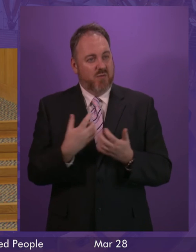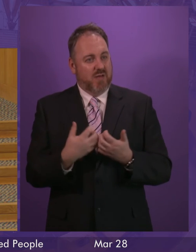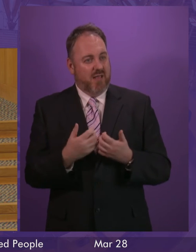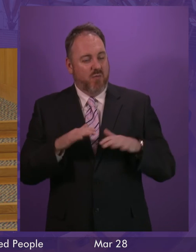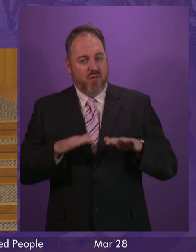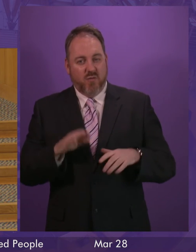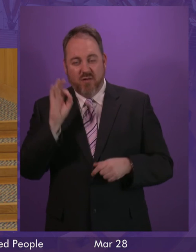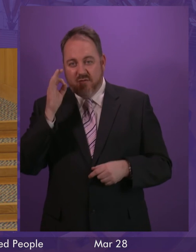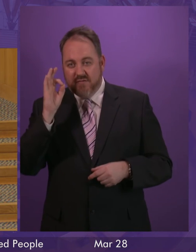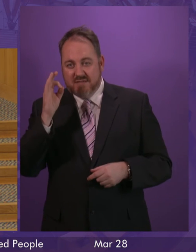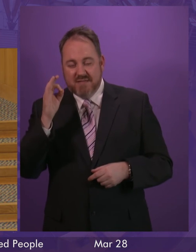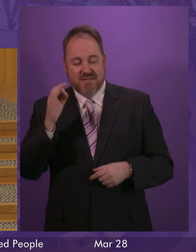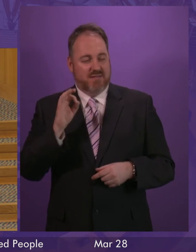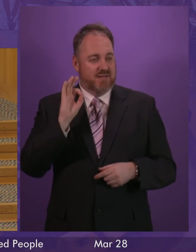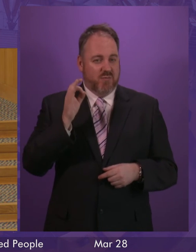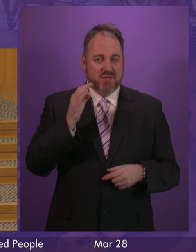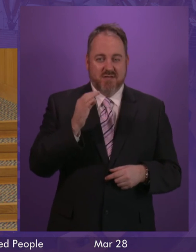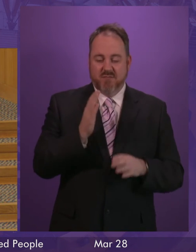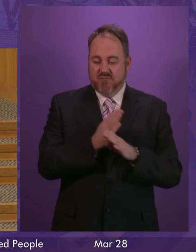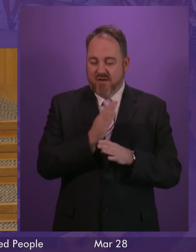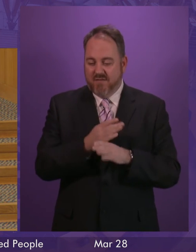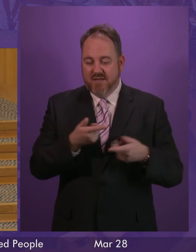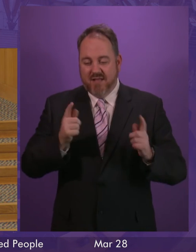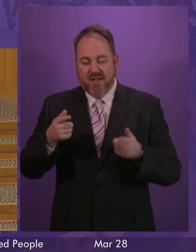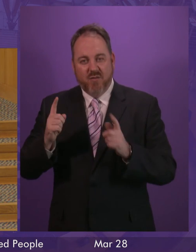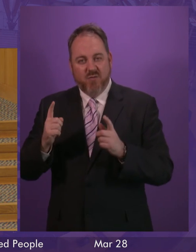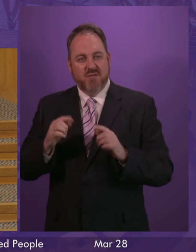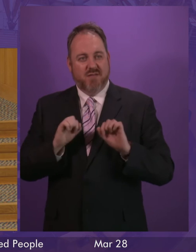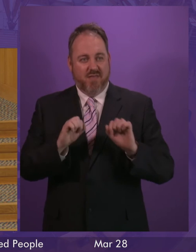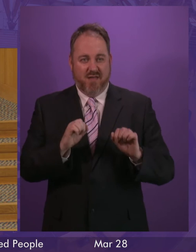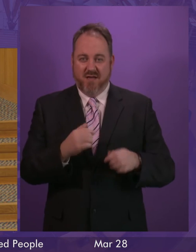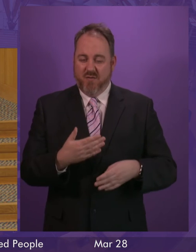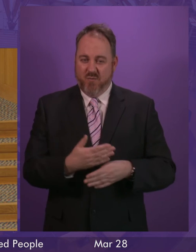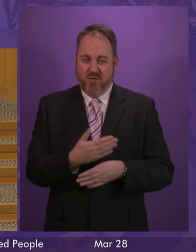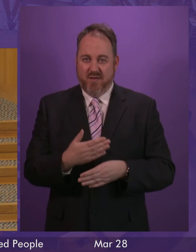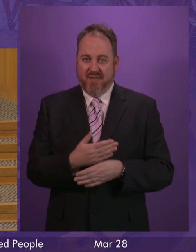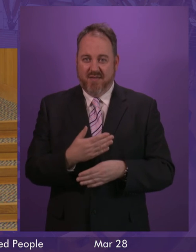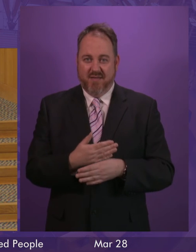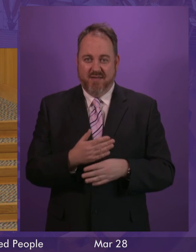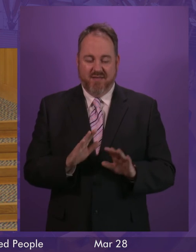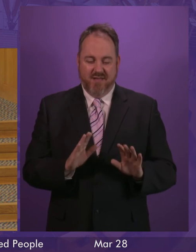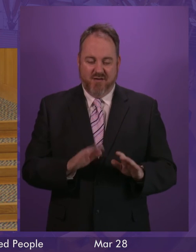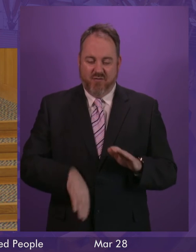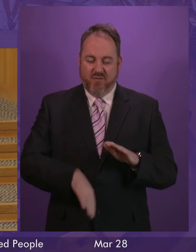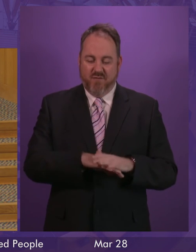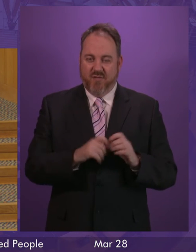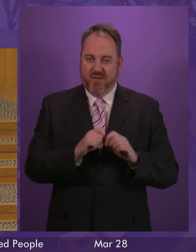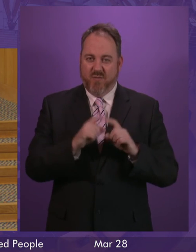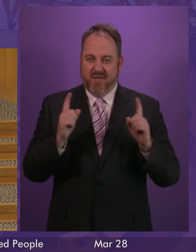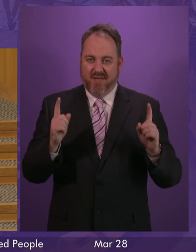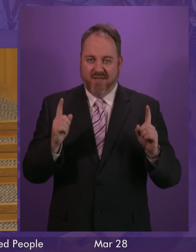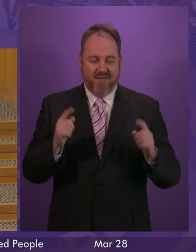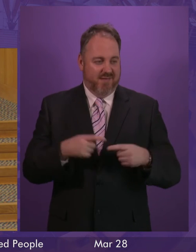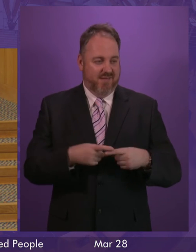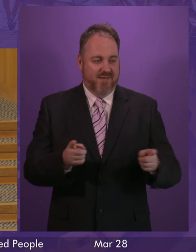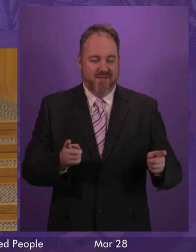and employers in many parts of Scotland who currently are operating practices that are not fully aware and are dealing